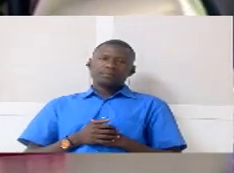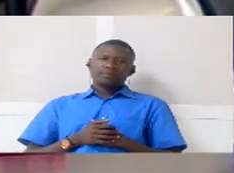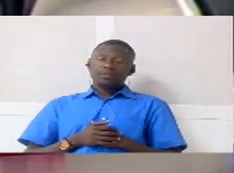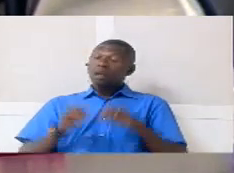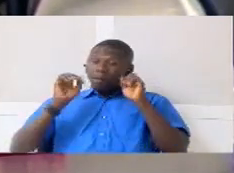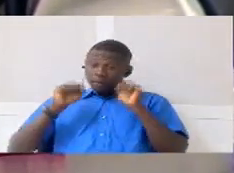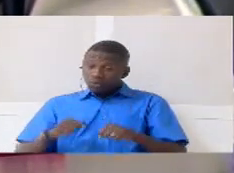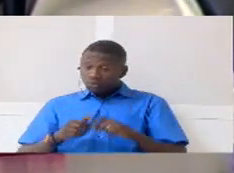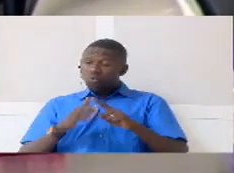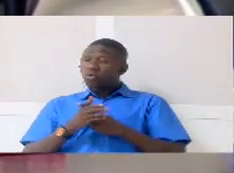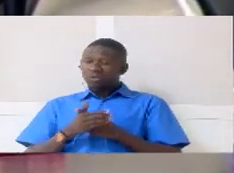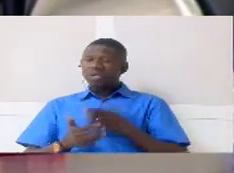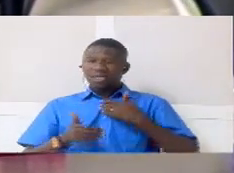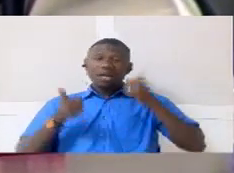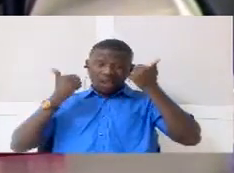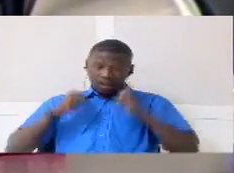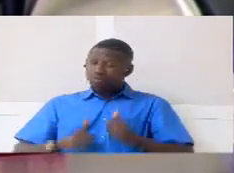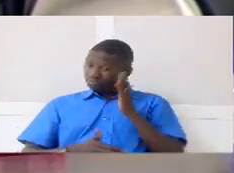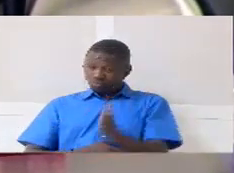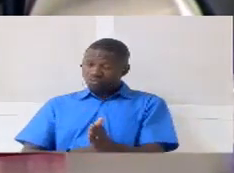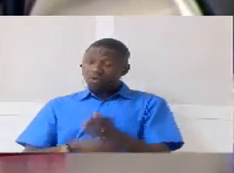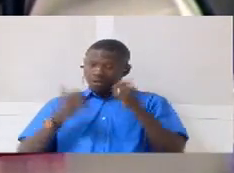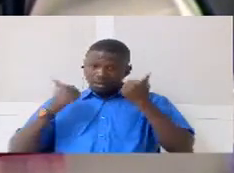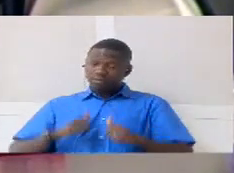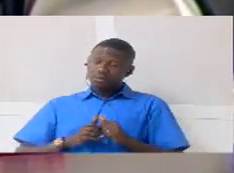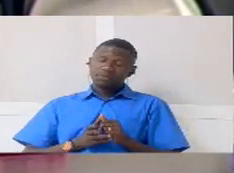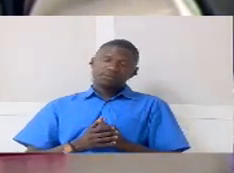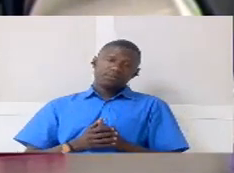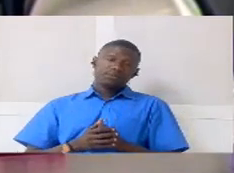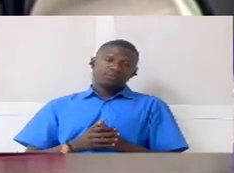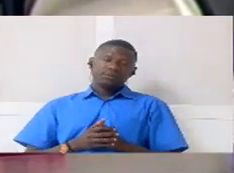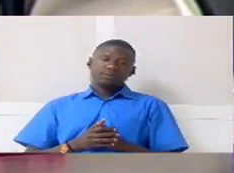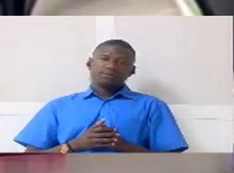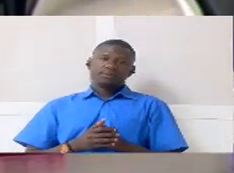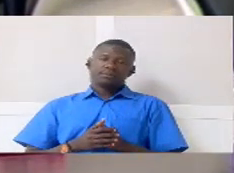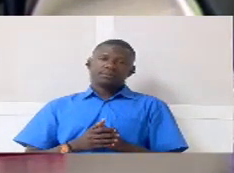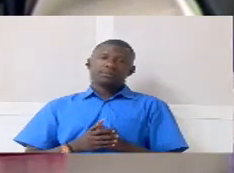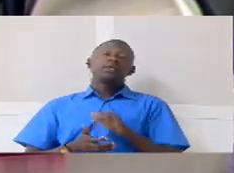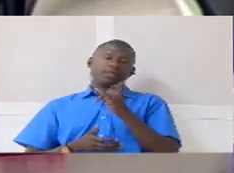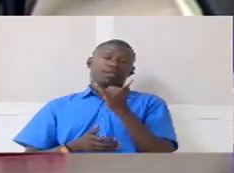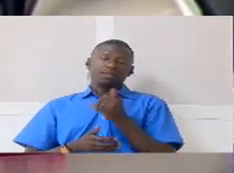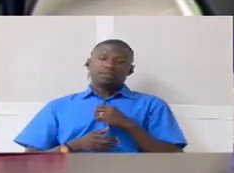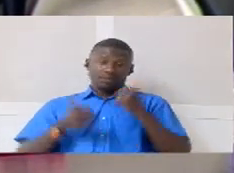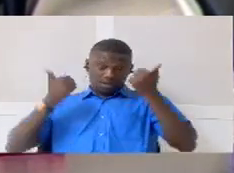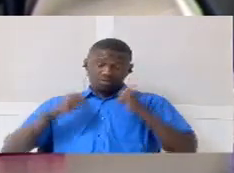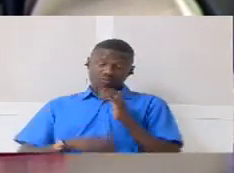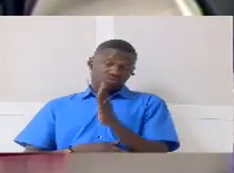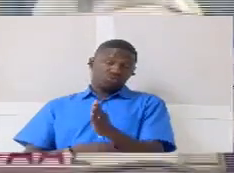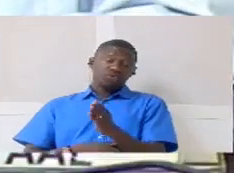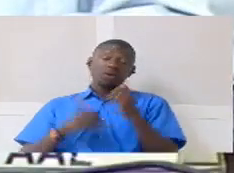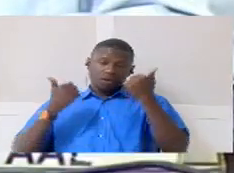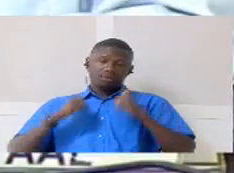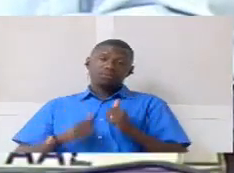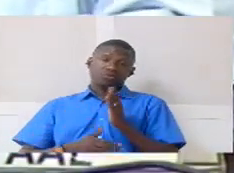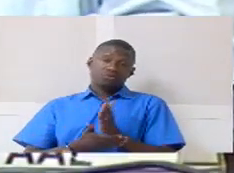ketanu wele keta Could it be or was it the case? That was the case. Could